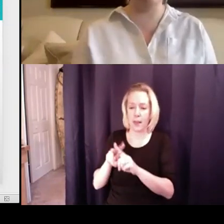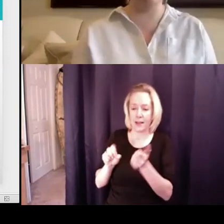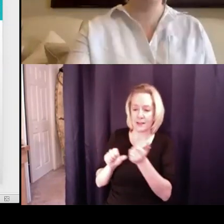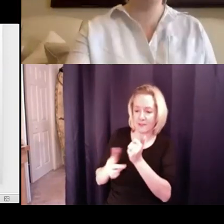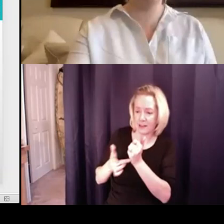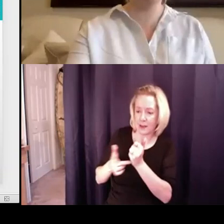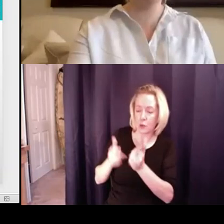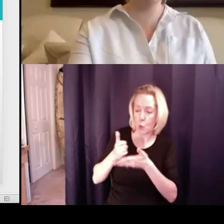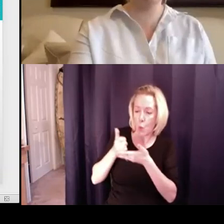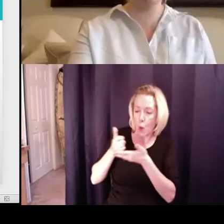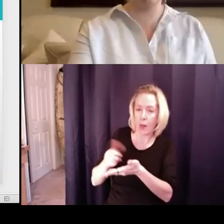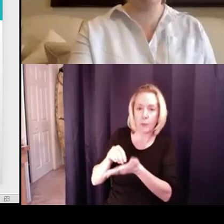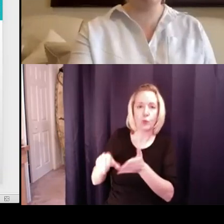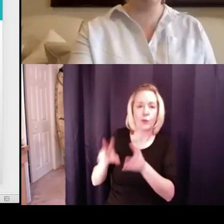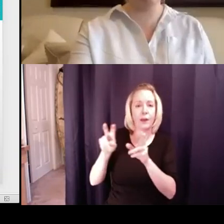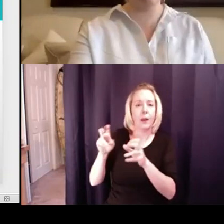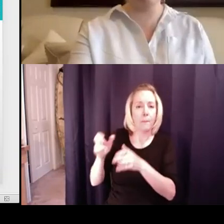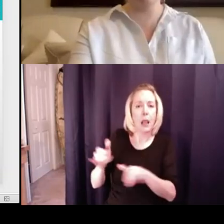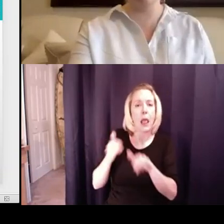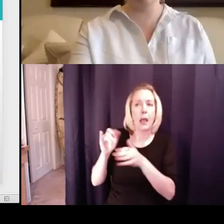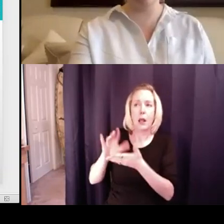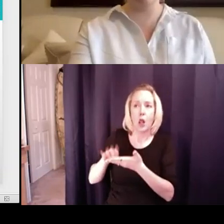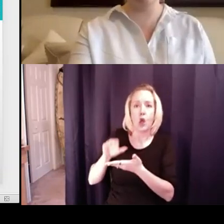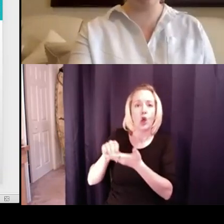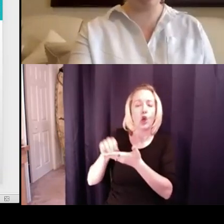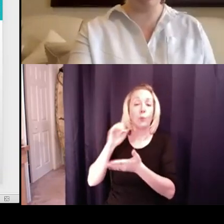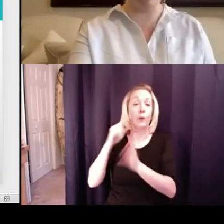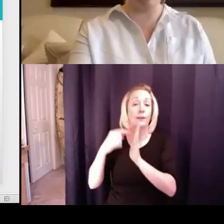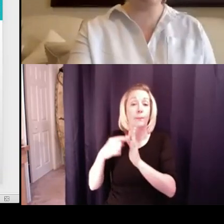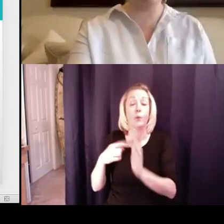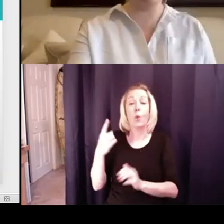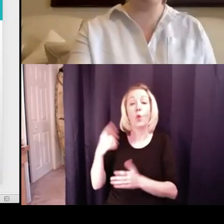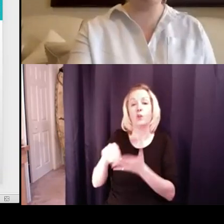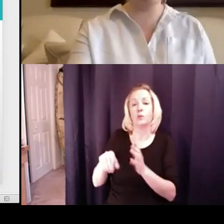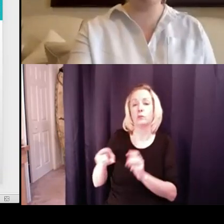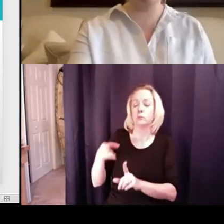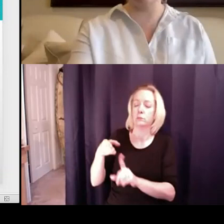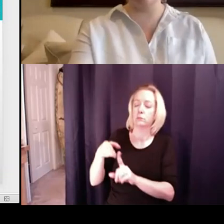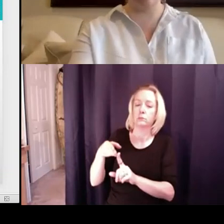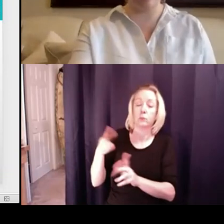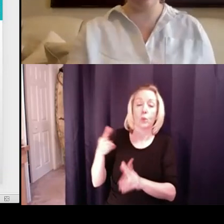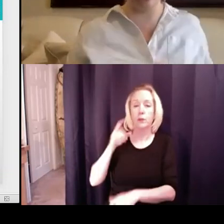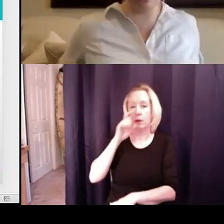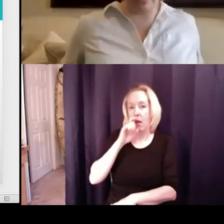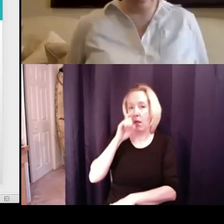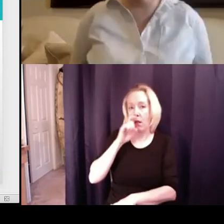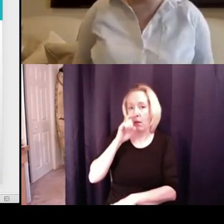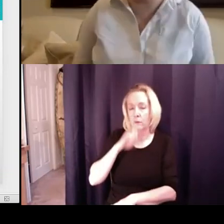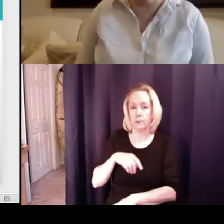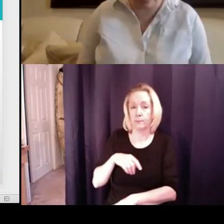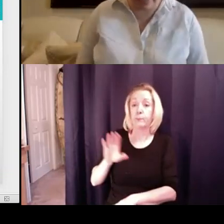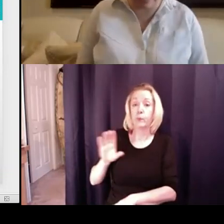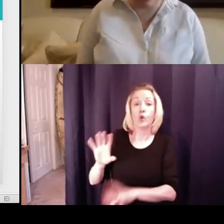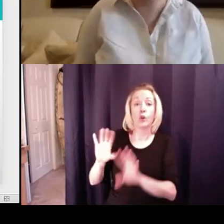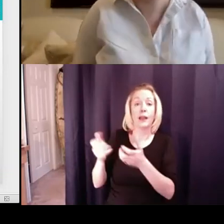play. So for instance, one of my students loves dolls, and all of her friends in class are always talking about getting